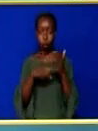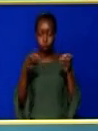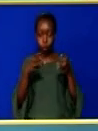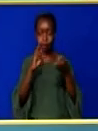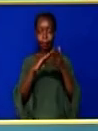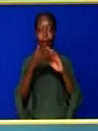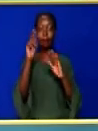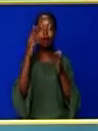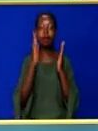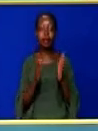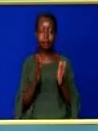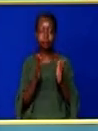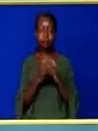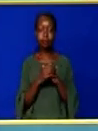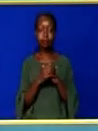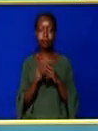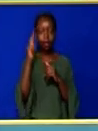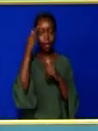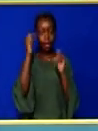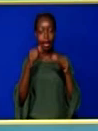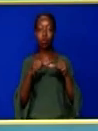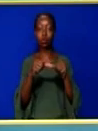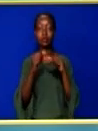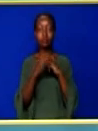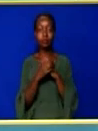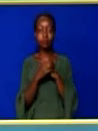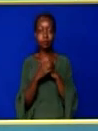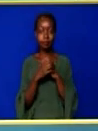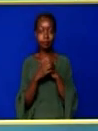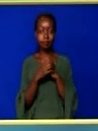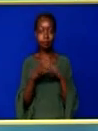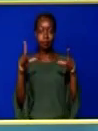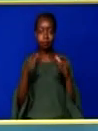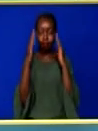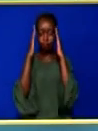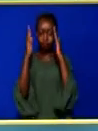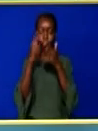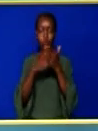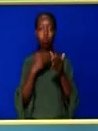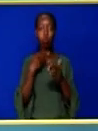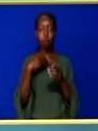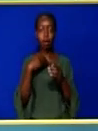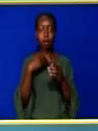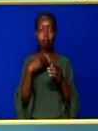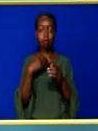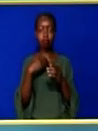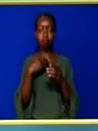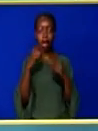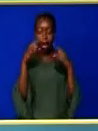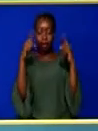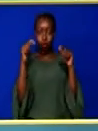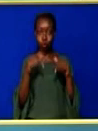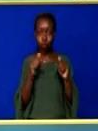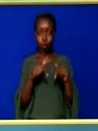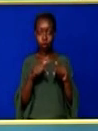of becoming a Kenyan citizen. I think we can now go forward. Let's look at what do we want to achieve today, of which will form part of